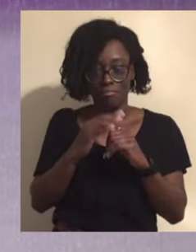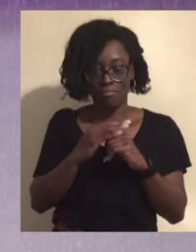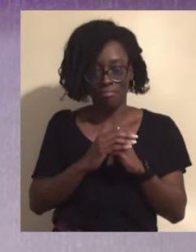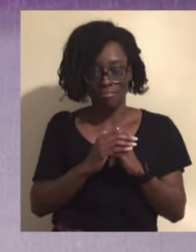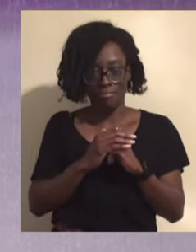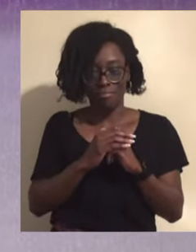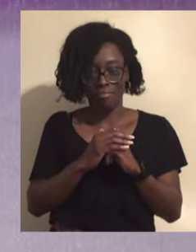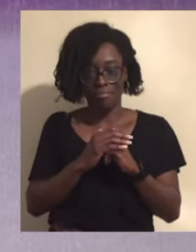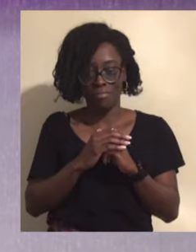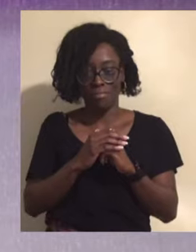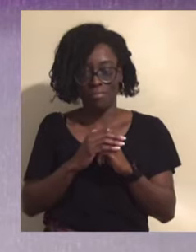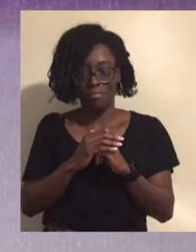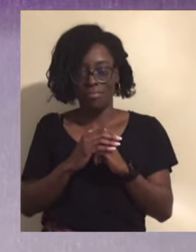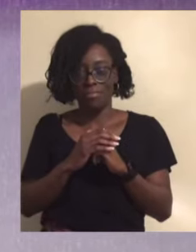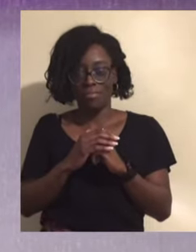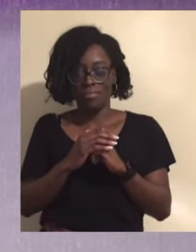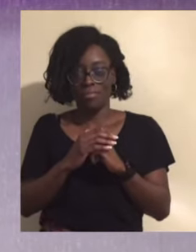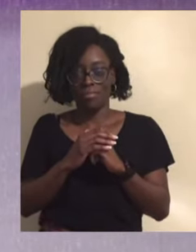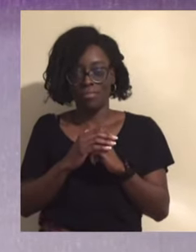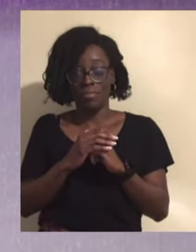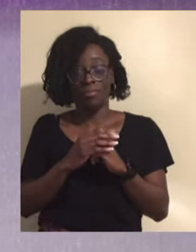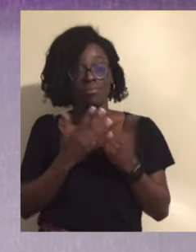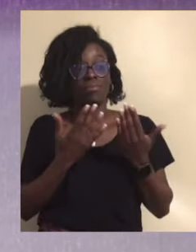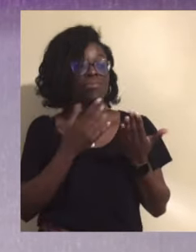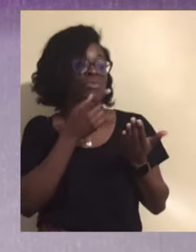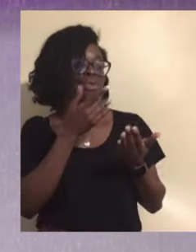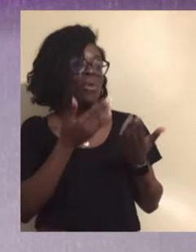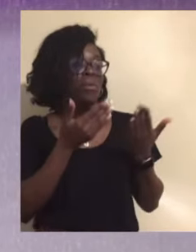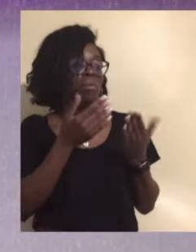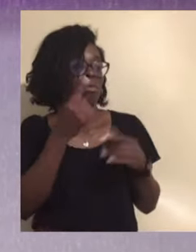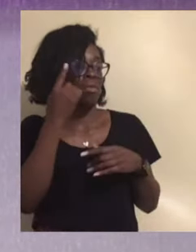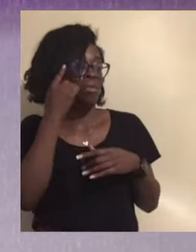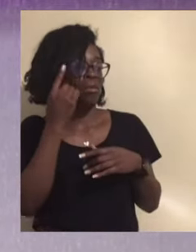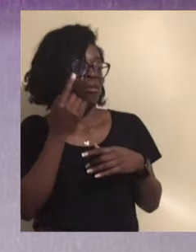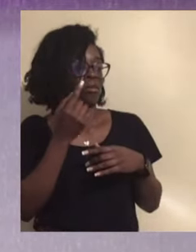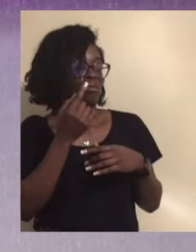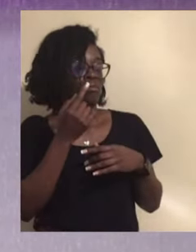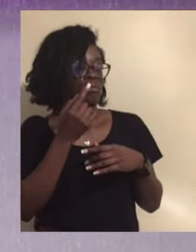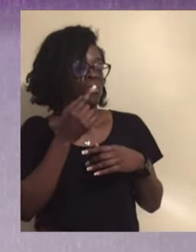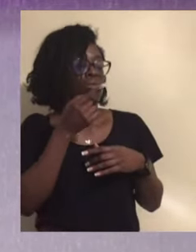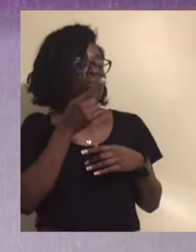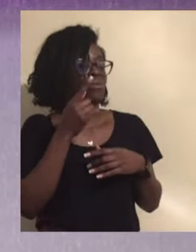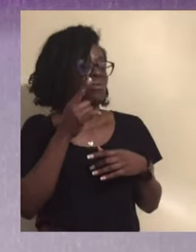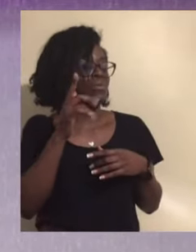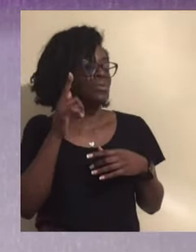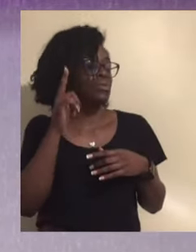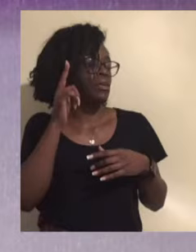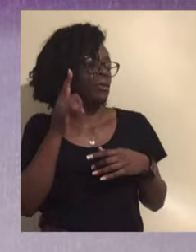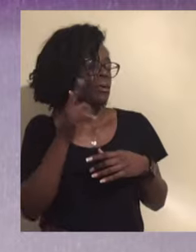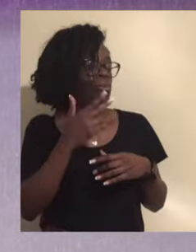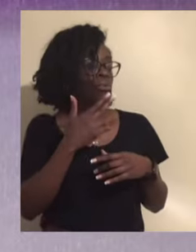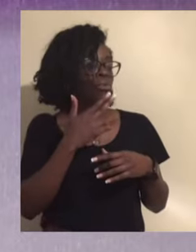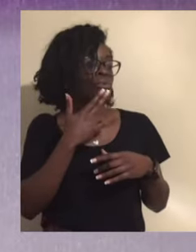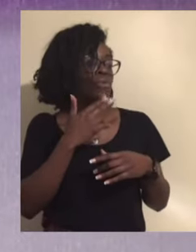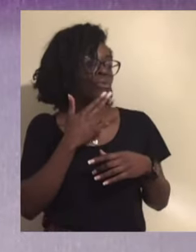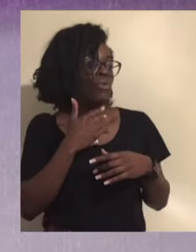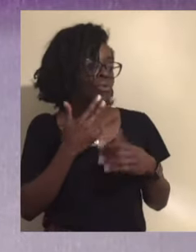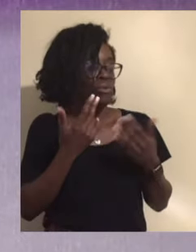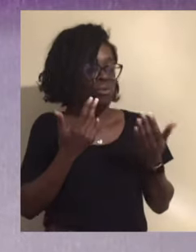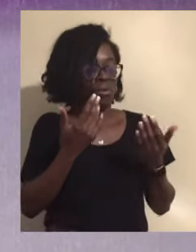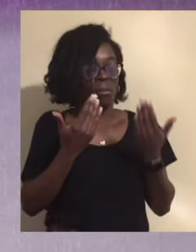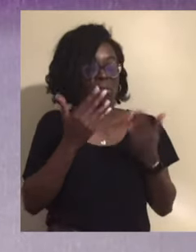You might think it makes you sound cute. You might think it sounds deep. You might think it makes us think you are